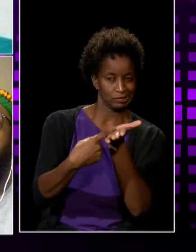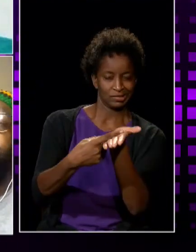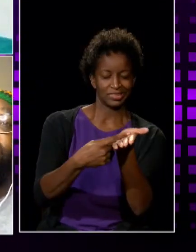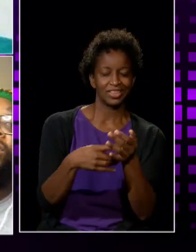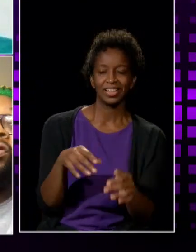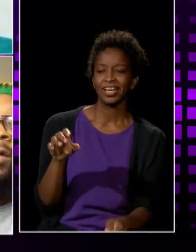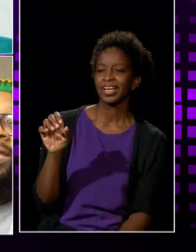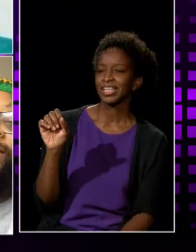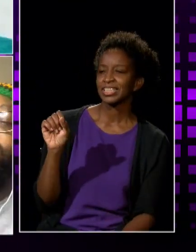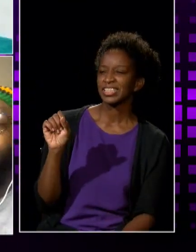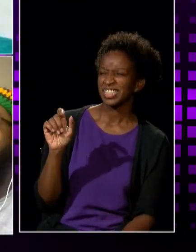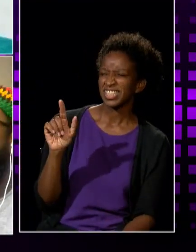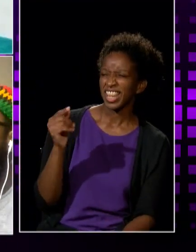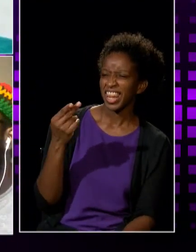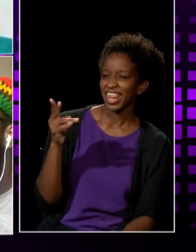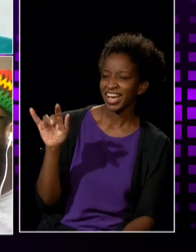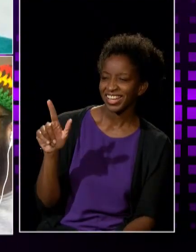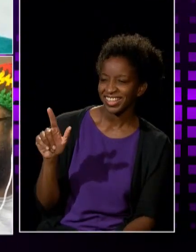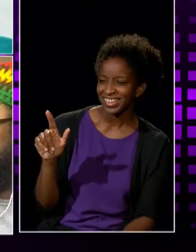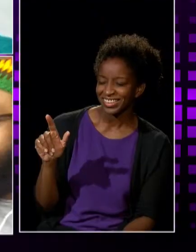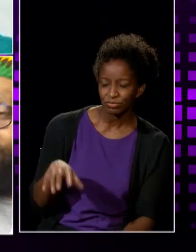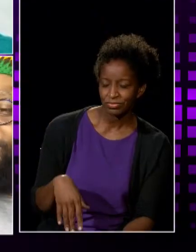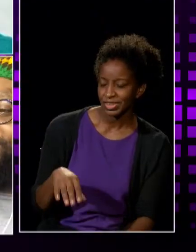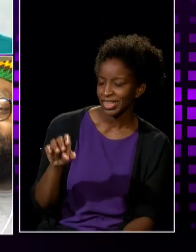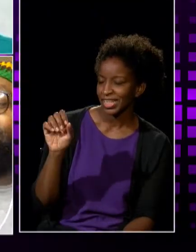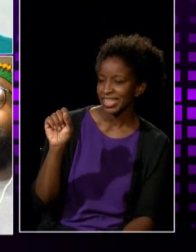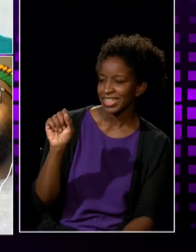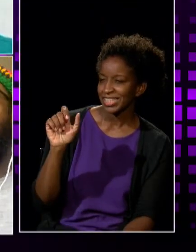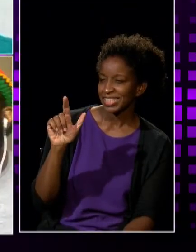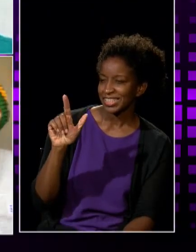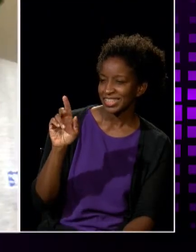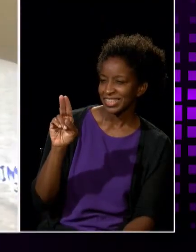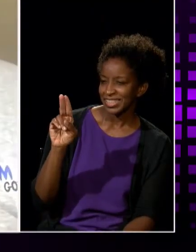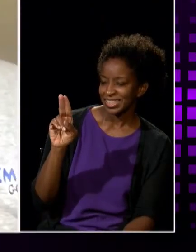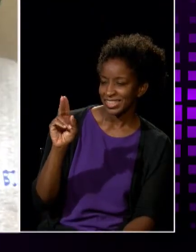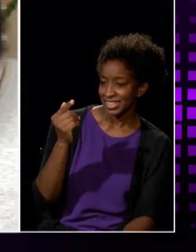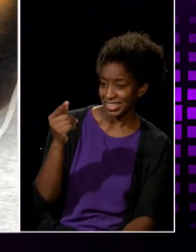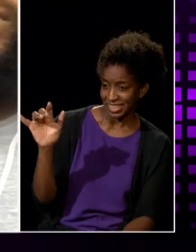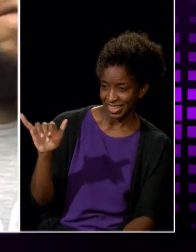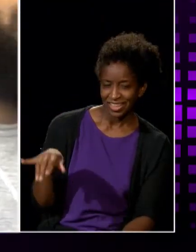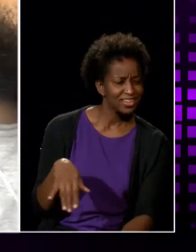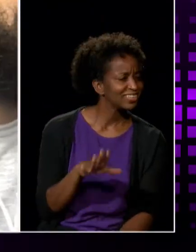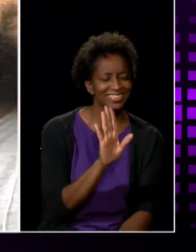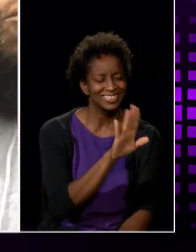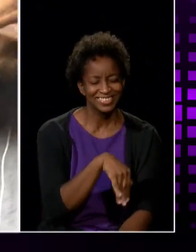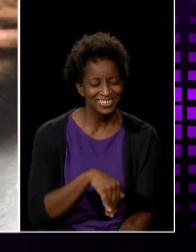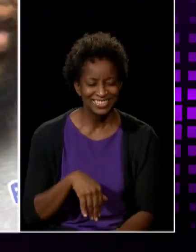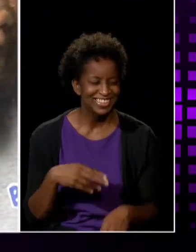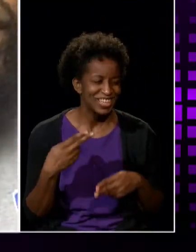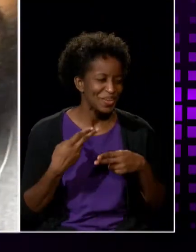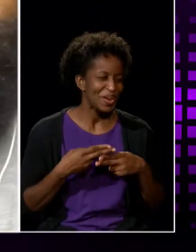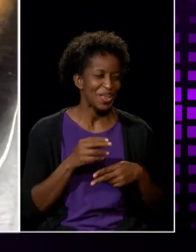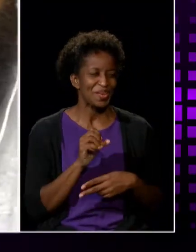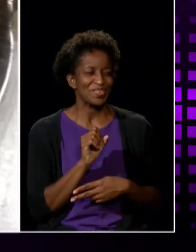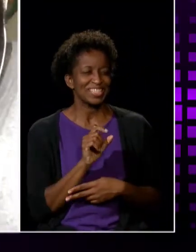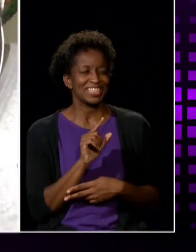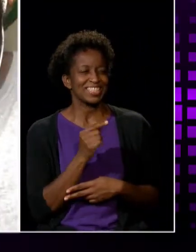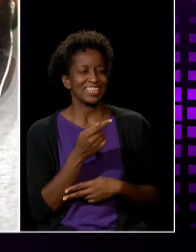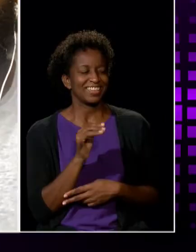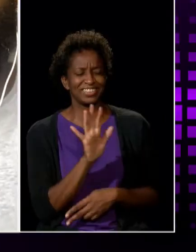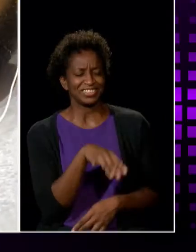Yes, please. For me, no, you can call me Kevin, bro. It's no problem. You call me anything. Be good. For me, I've heard numerous